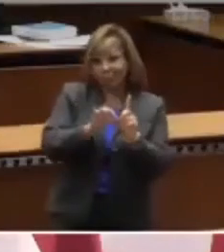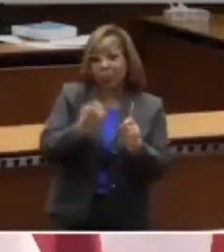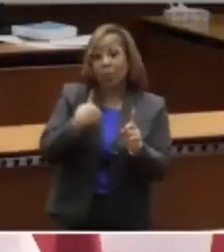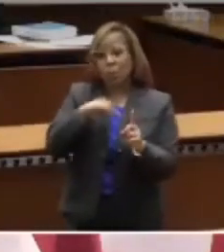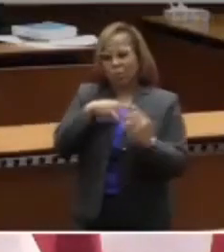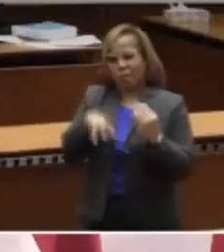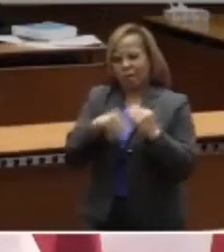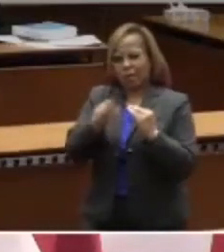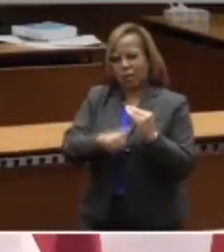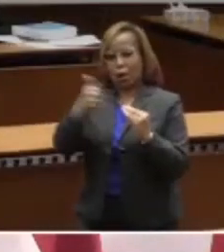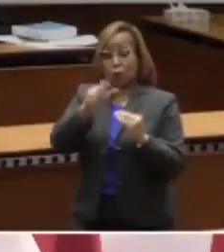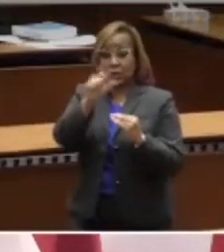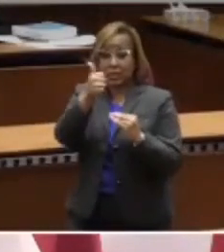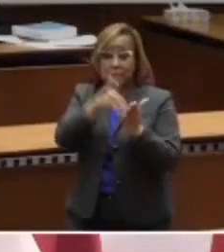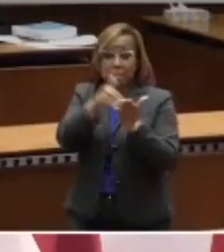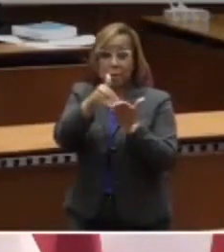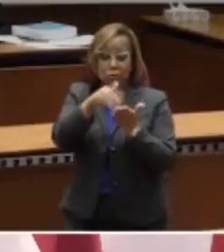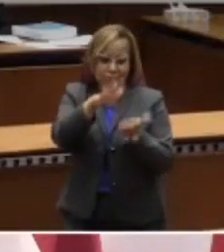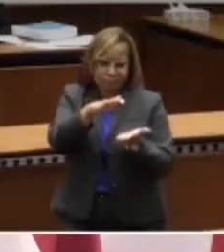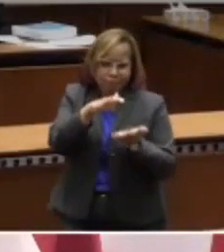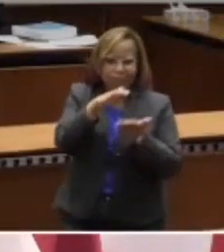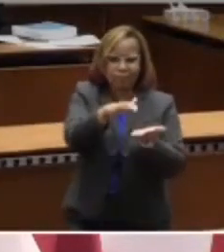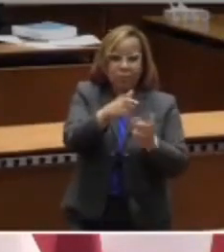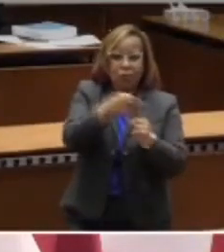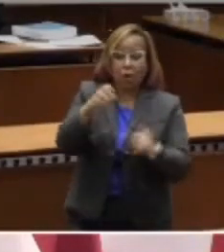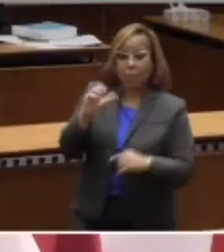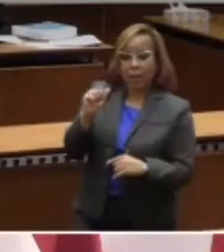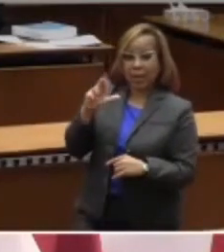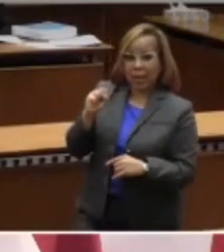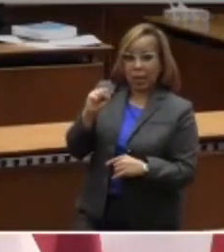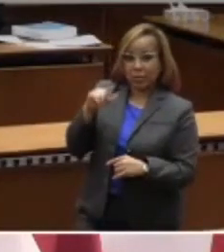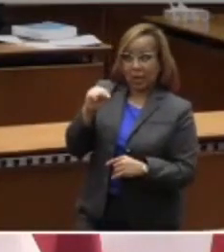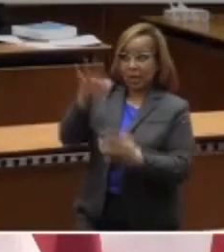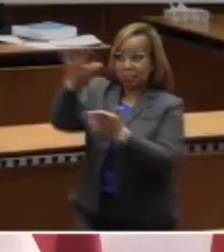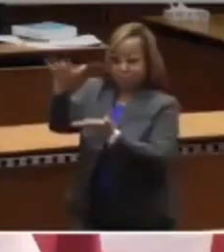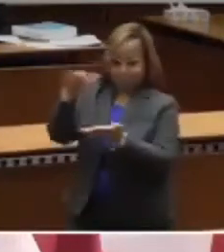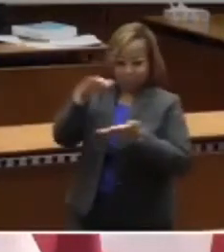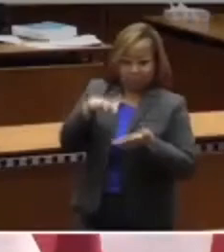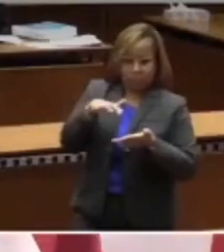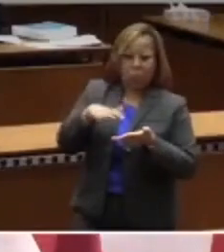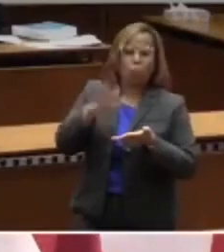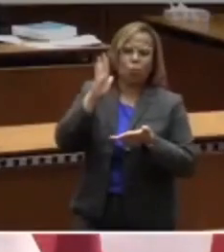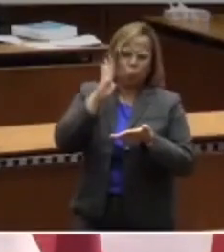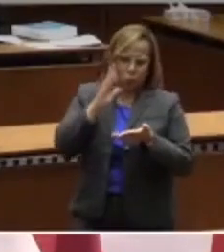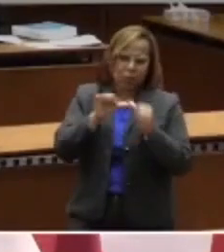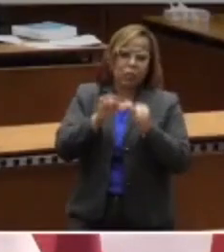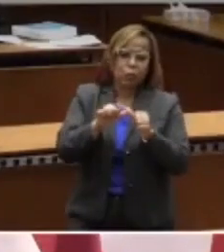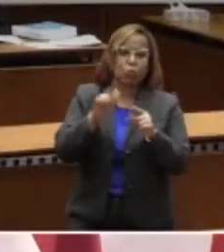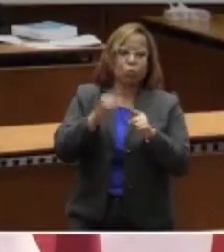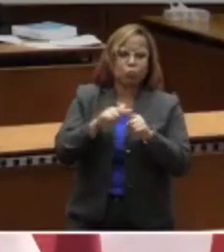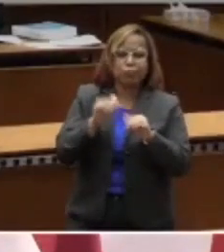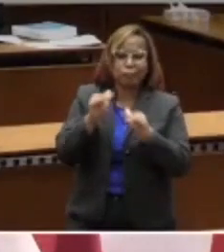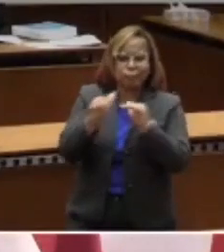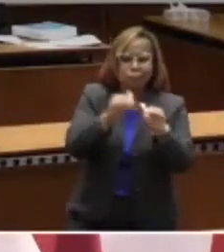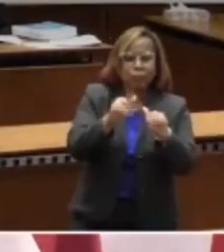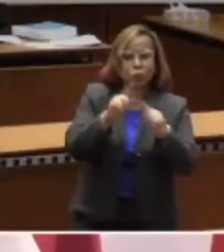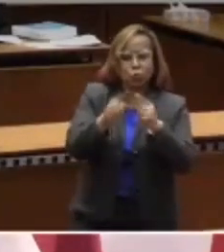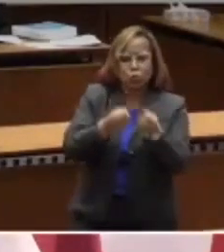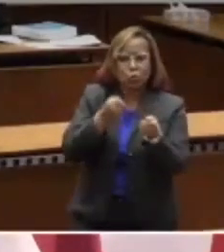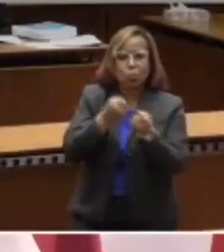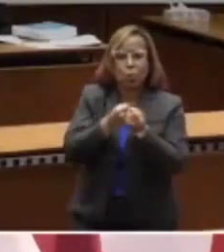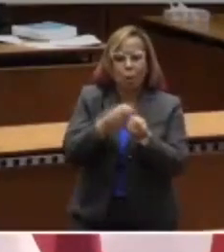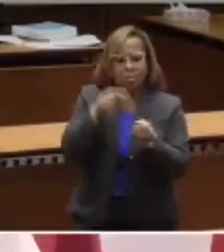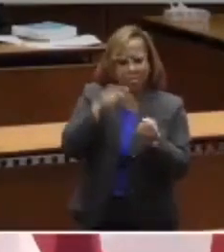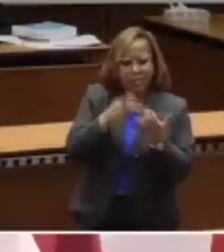we added another $10 million in investments from the CARES Act. And we will continue to ask you to support